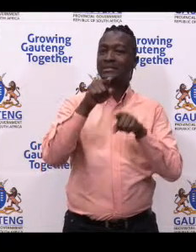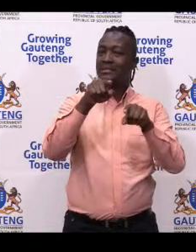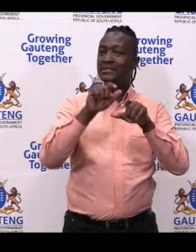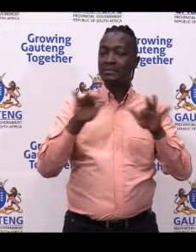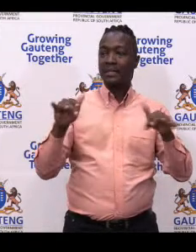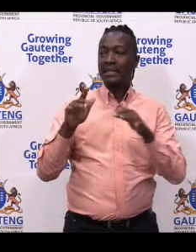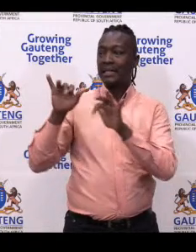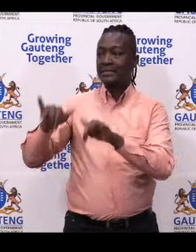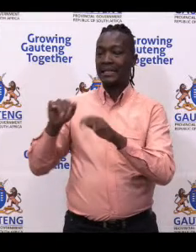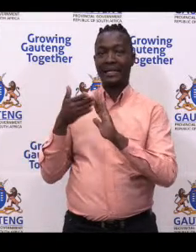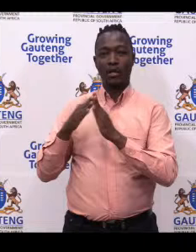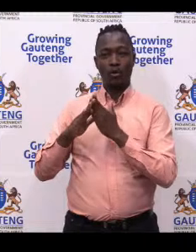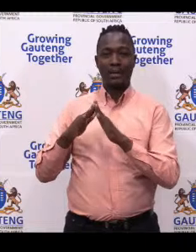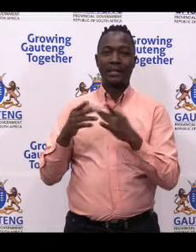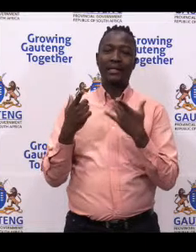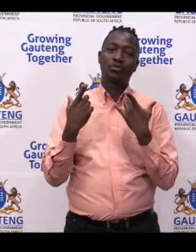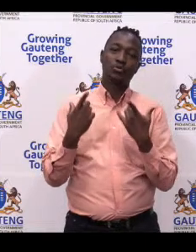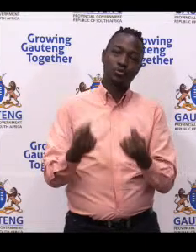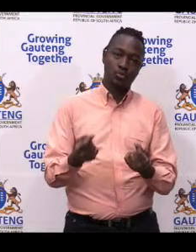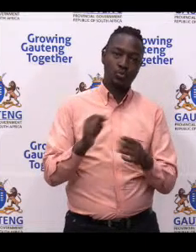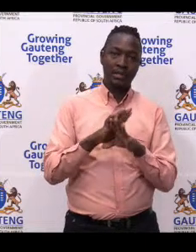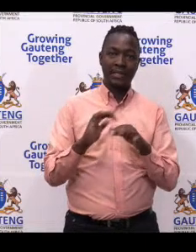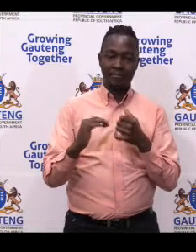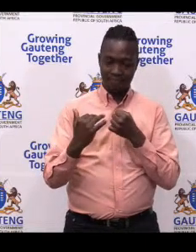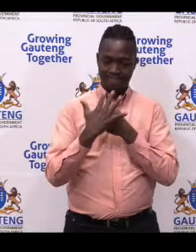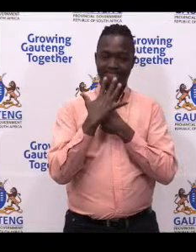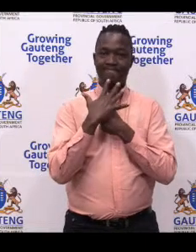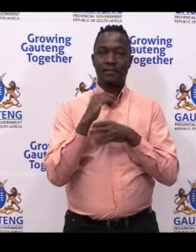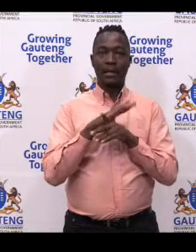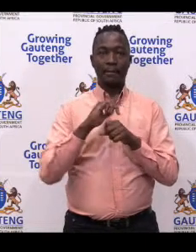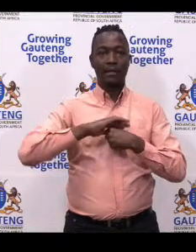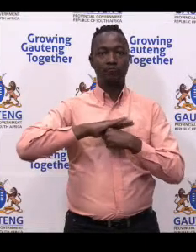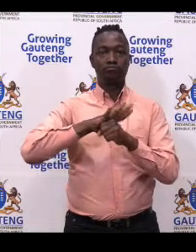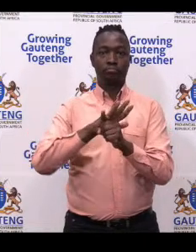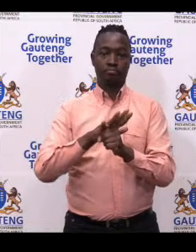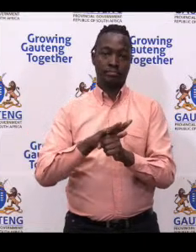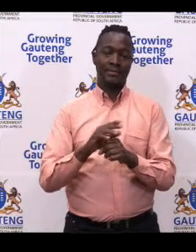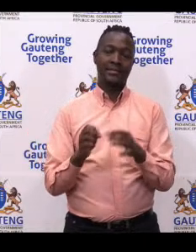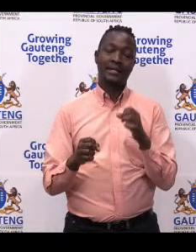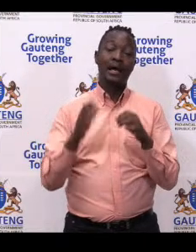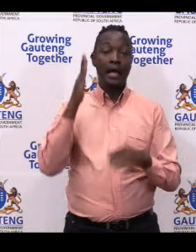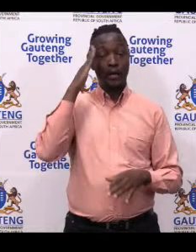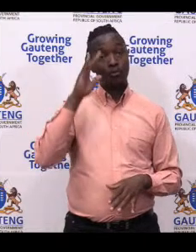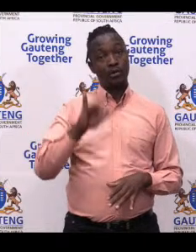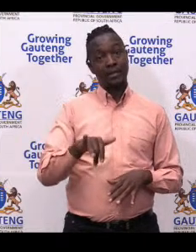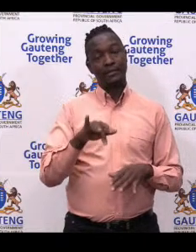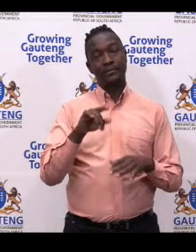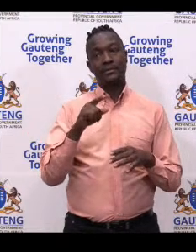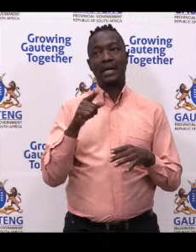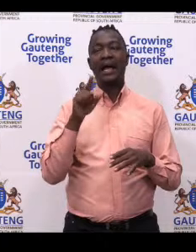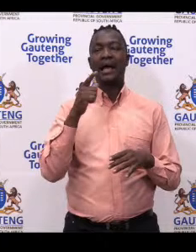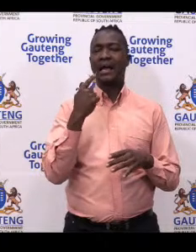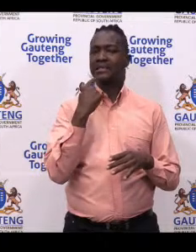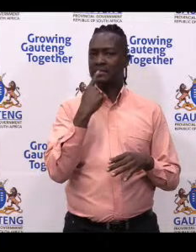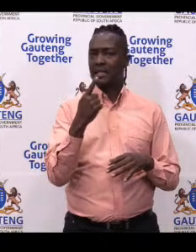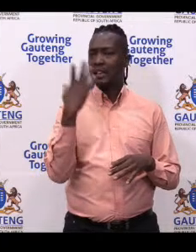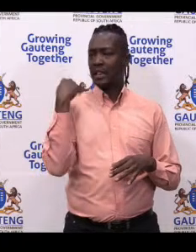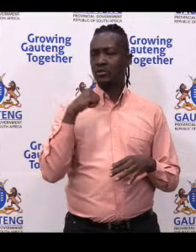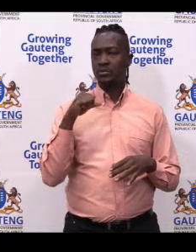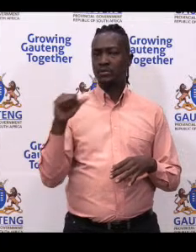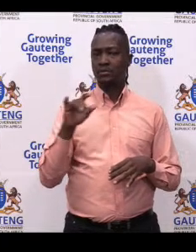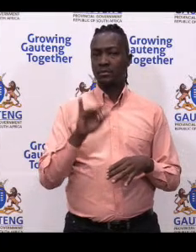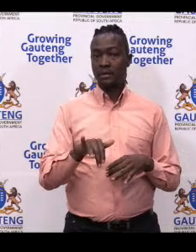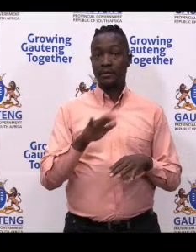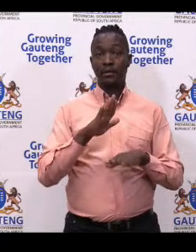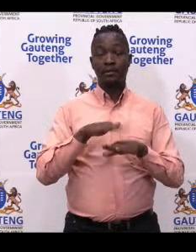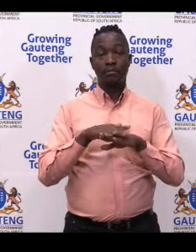the communities and they will be affected by some of it. I know that I did indicate last week that